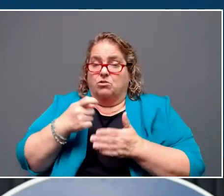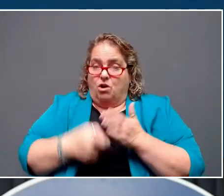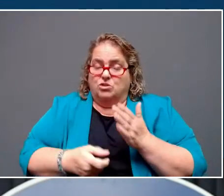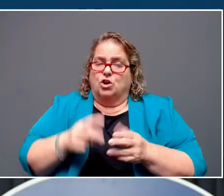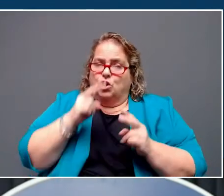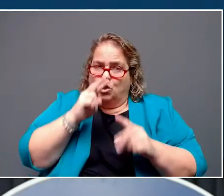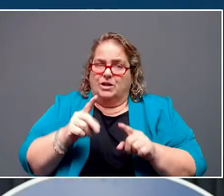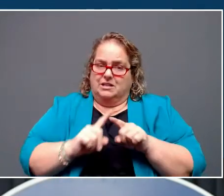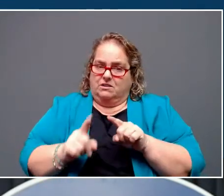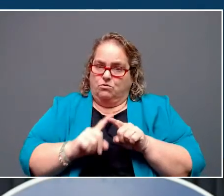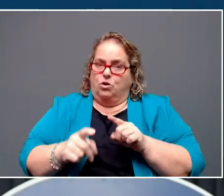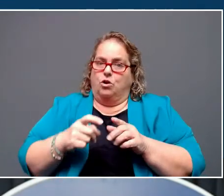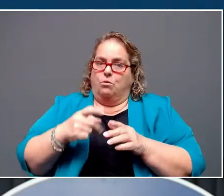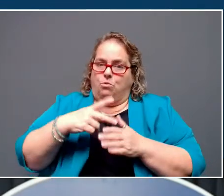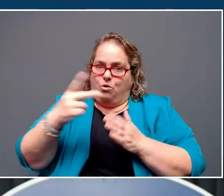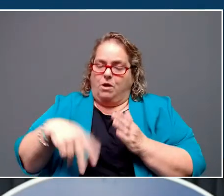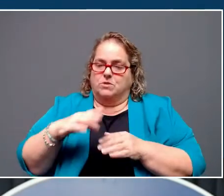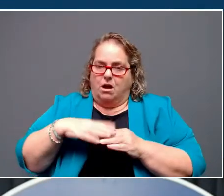on